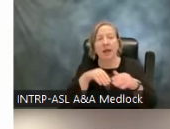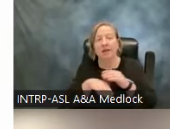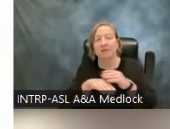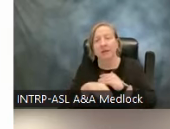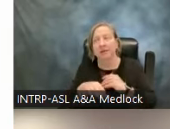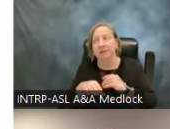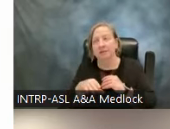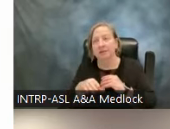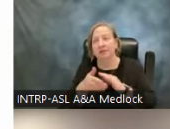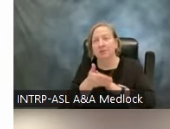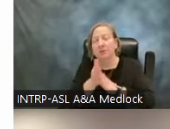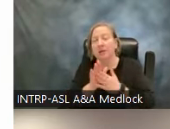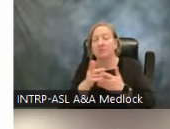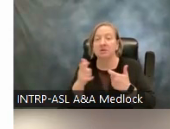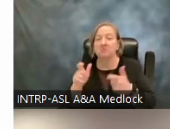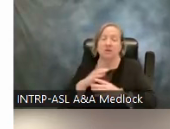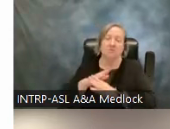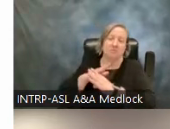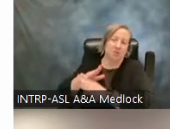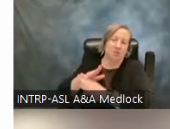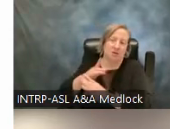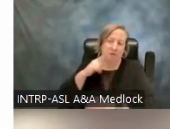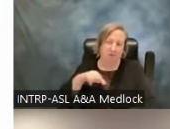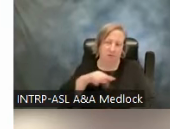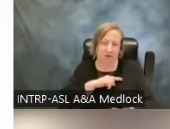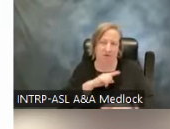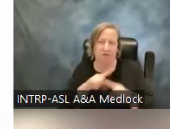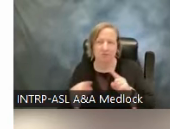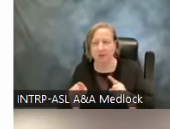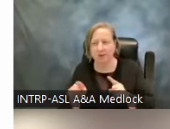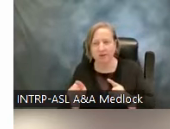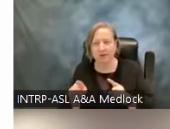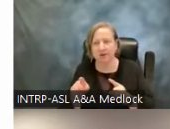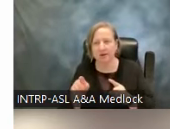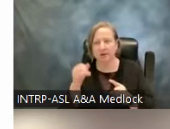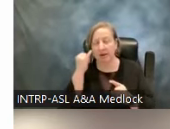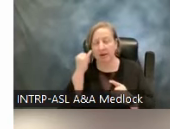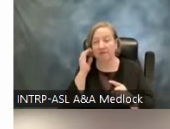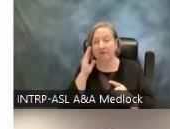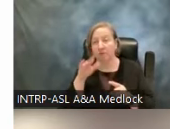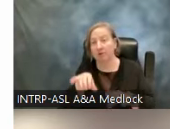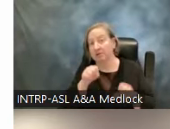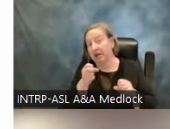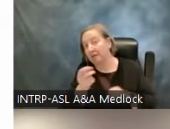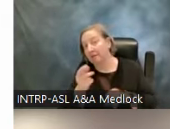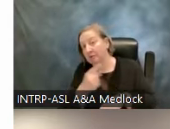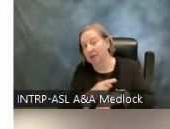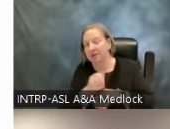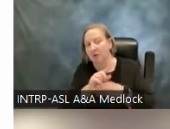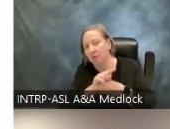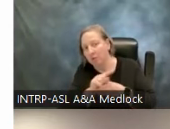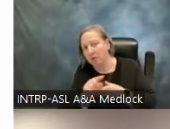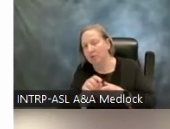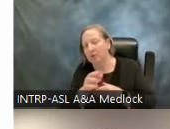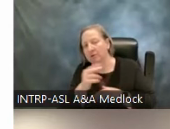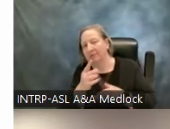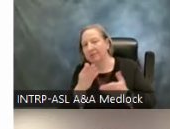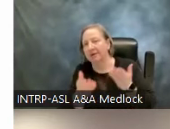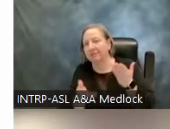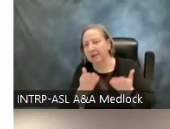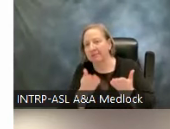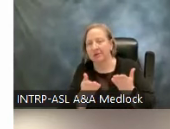necessarily being a big barrier for us. It's just like whether it'll take a few days or a week or something like that. It could be